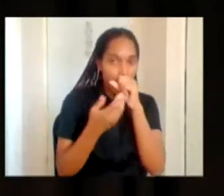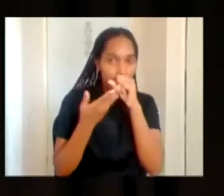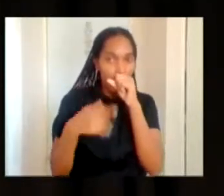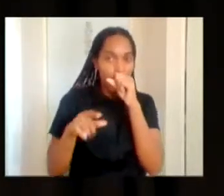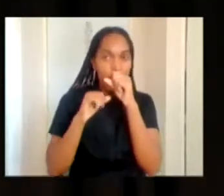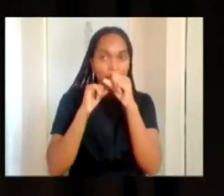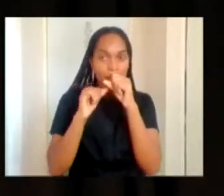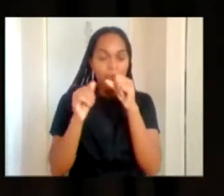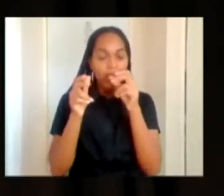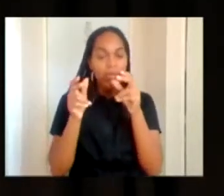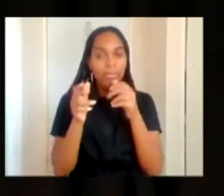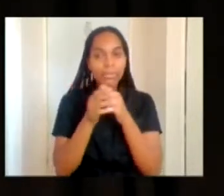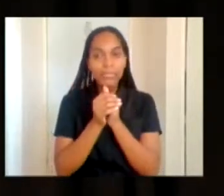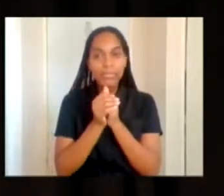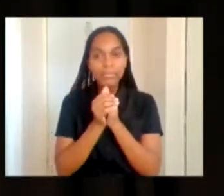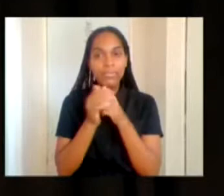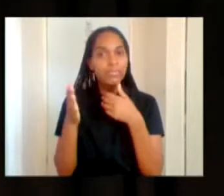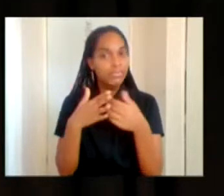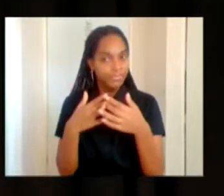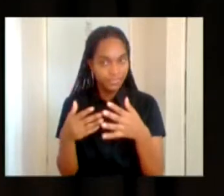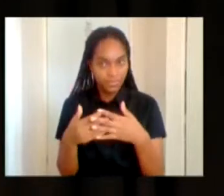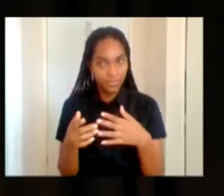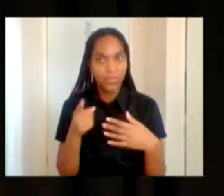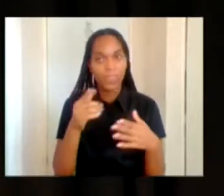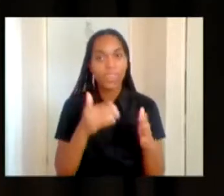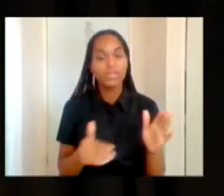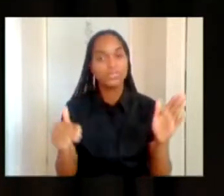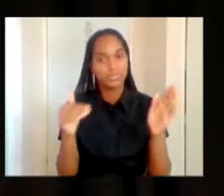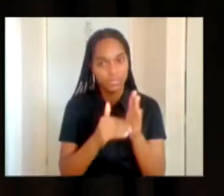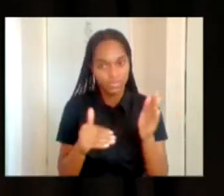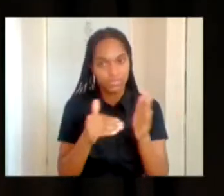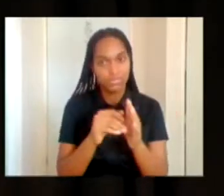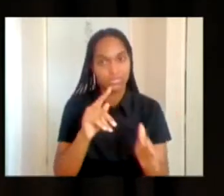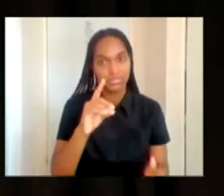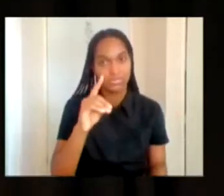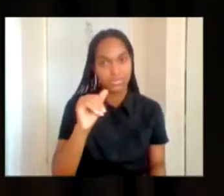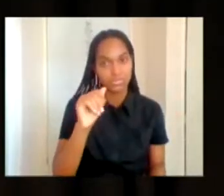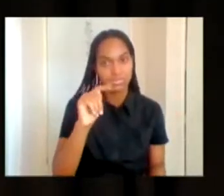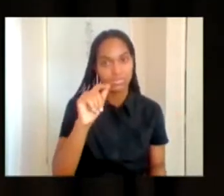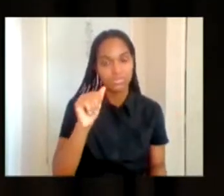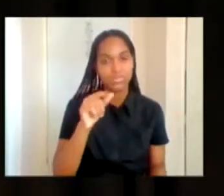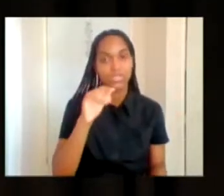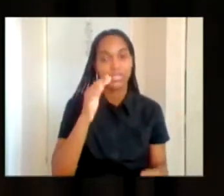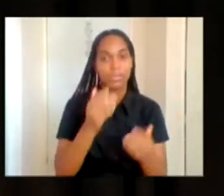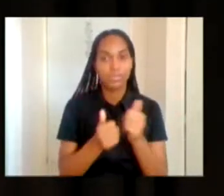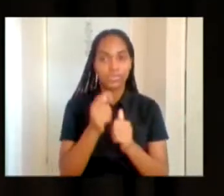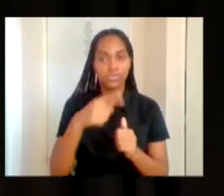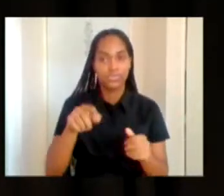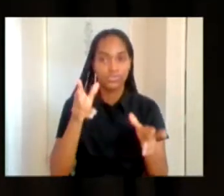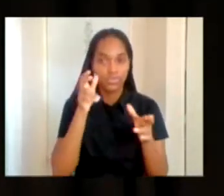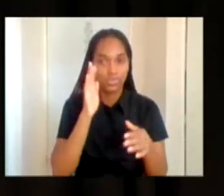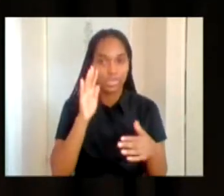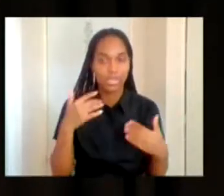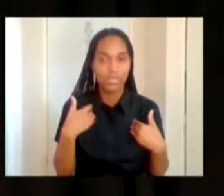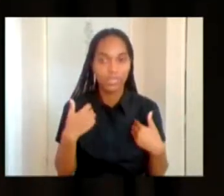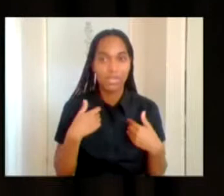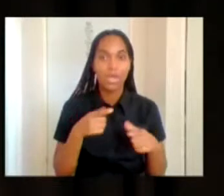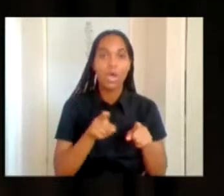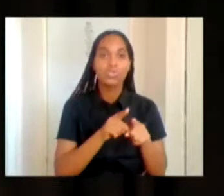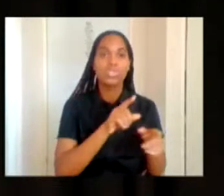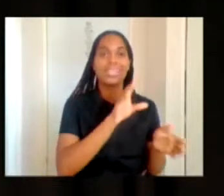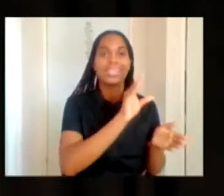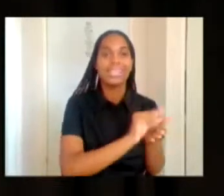service, whatever. But so you repeat the data until you're certain that most of the receivers are going to have it, and also less bandwidth is required for the